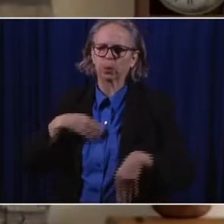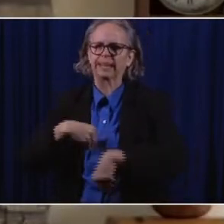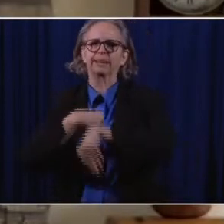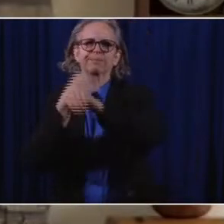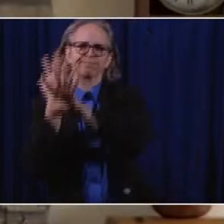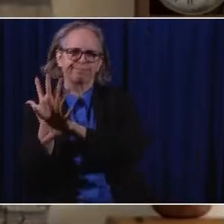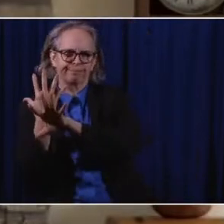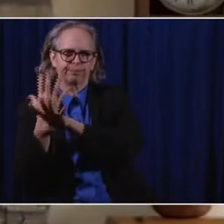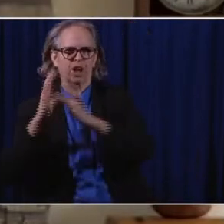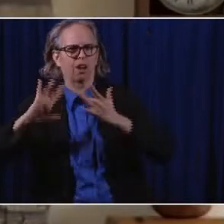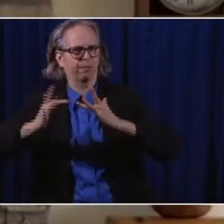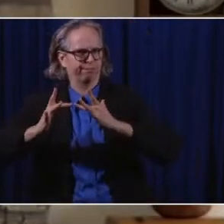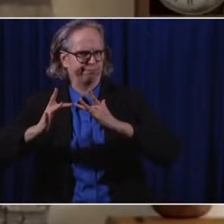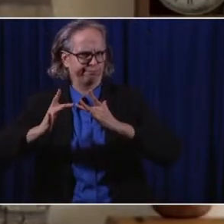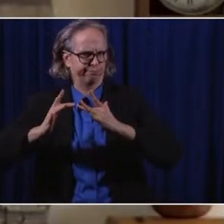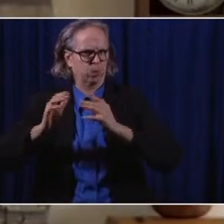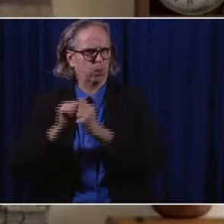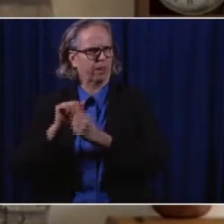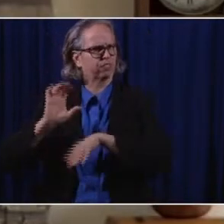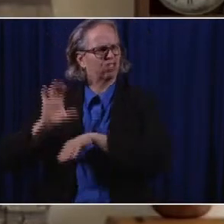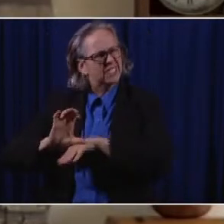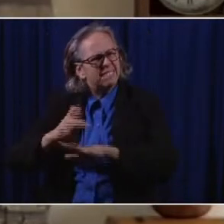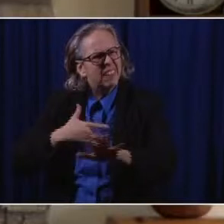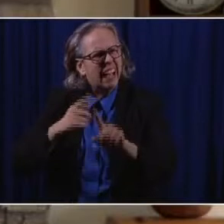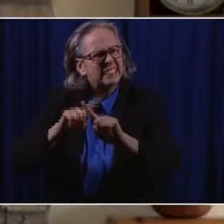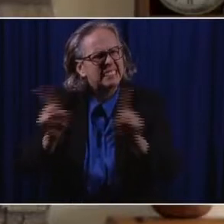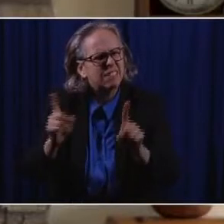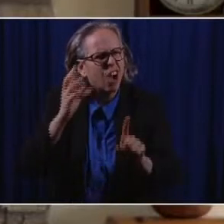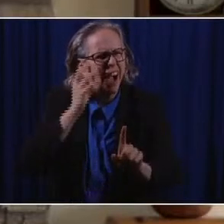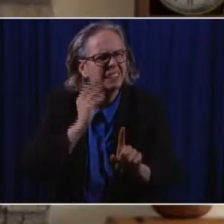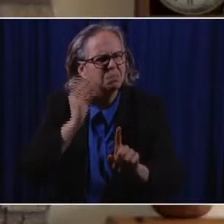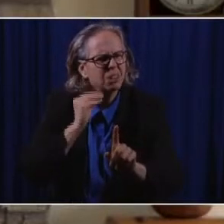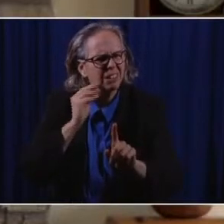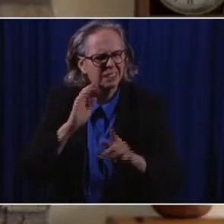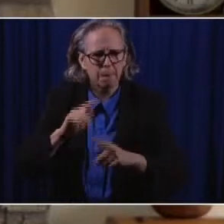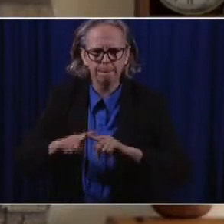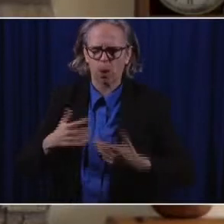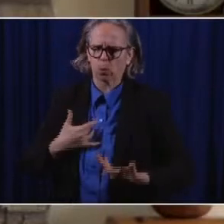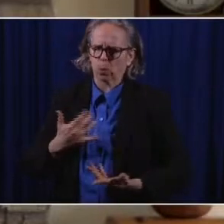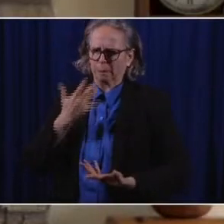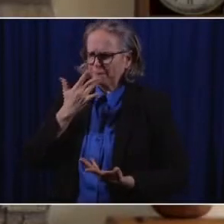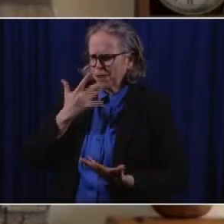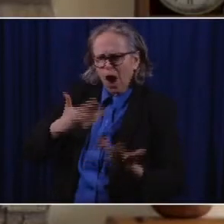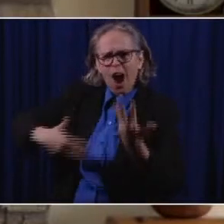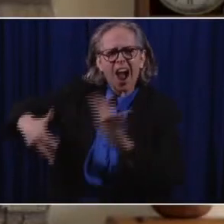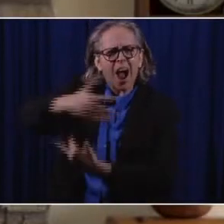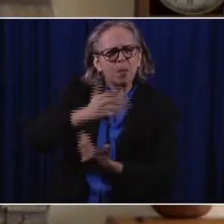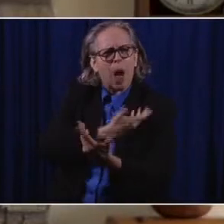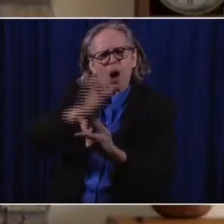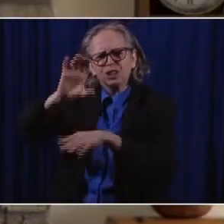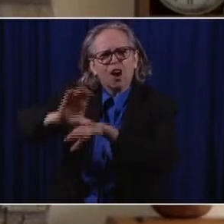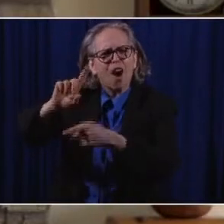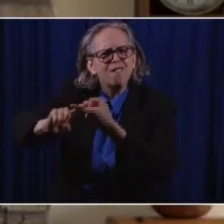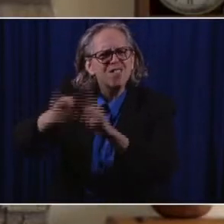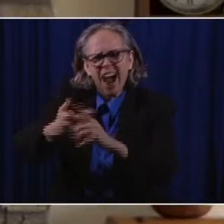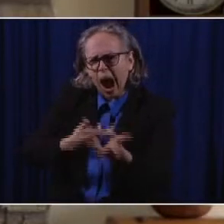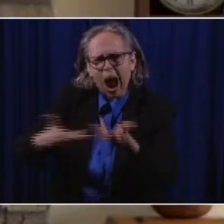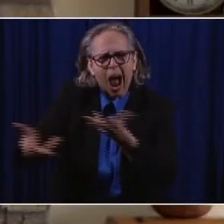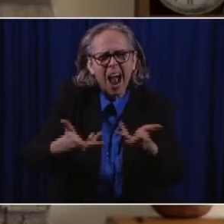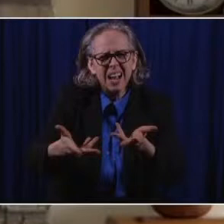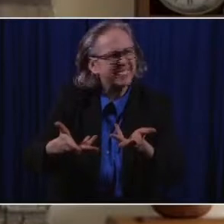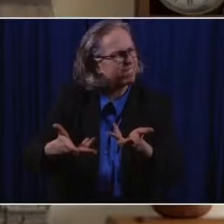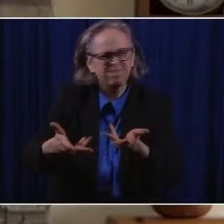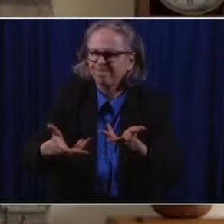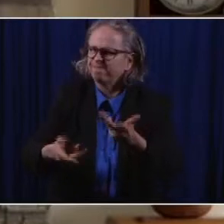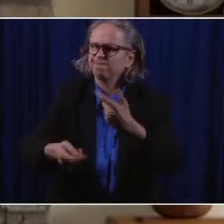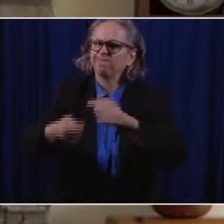But our friend, Father Tom Hagen, who is in Haiti, has a school in Haiti,